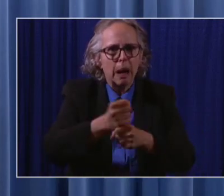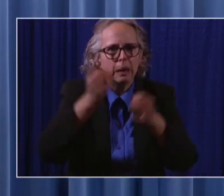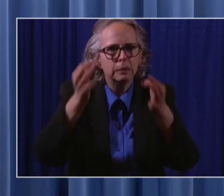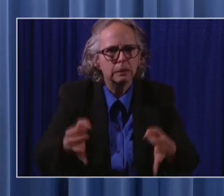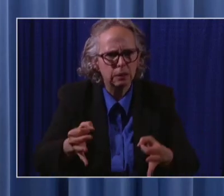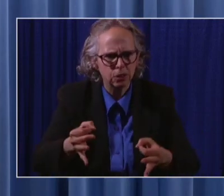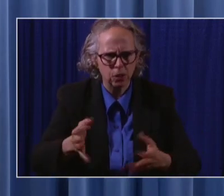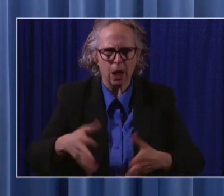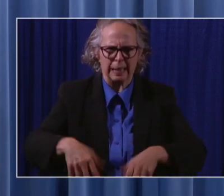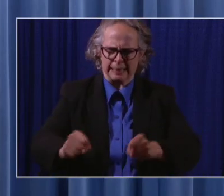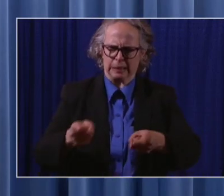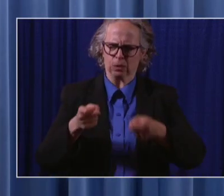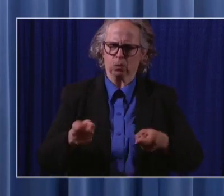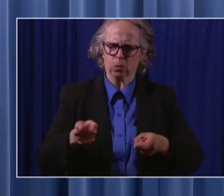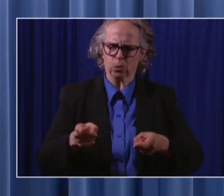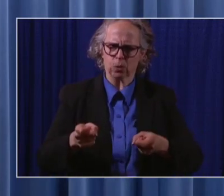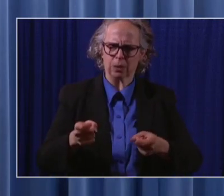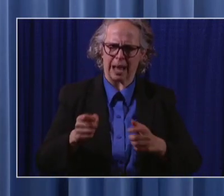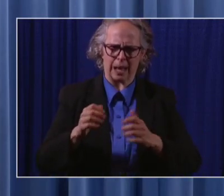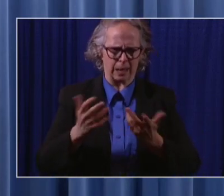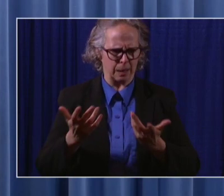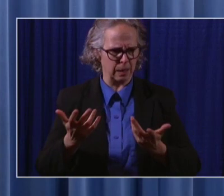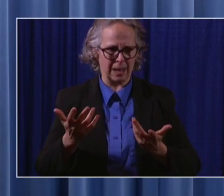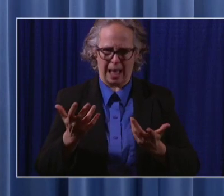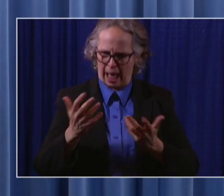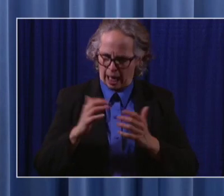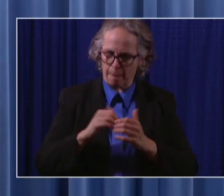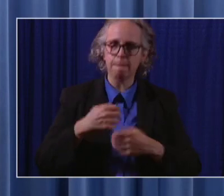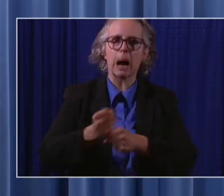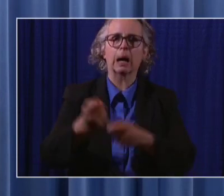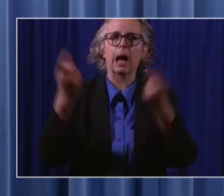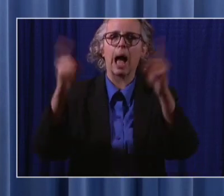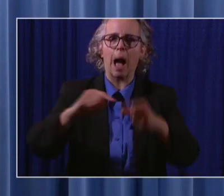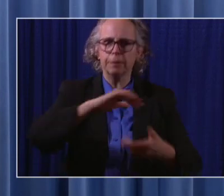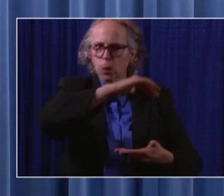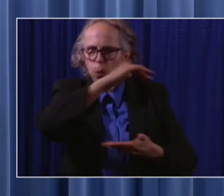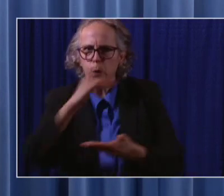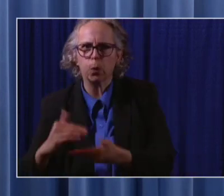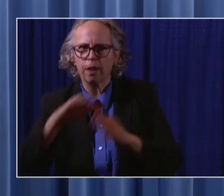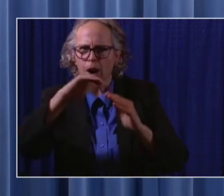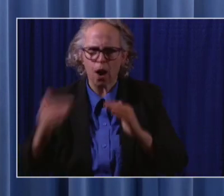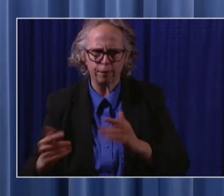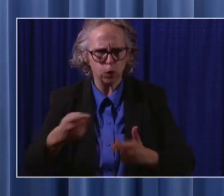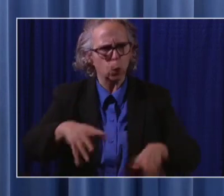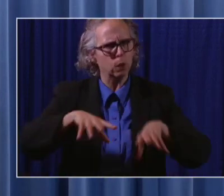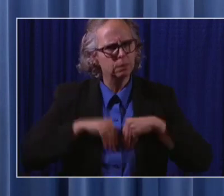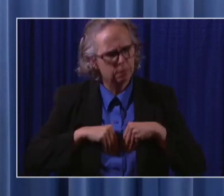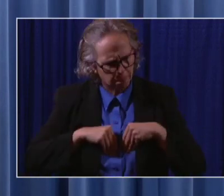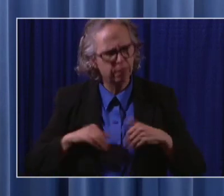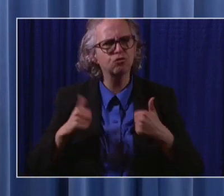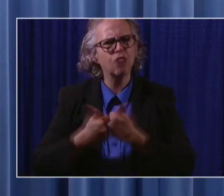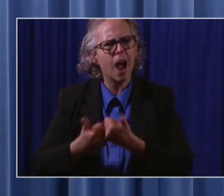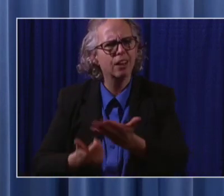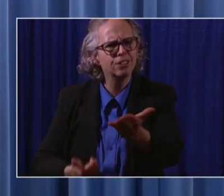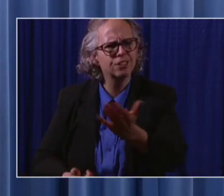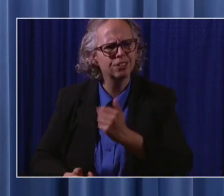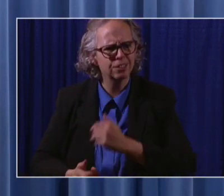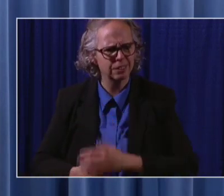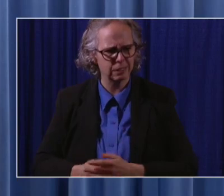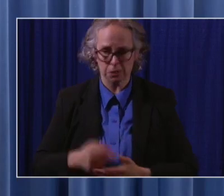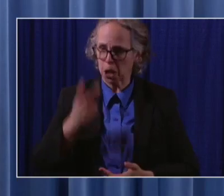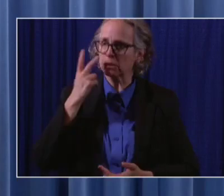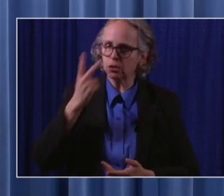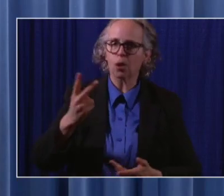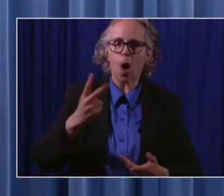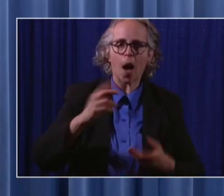did what they needed to do, as Ohioans always do when challenged. And so they did that. We saw the curve flatten. It would not have